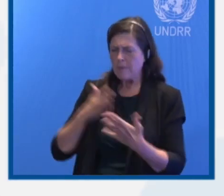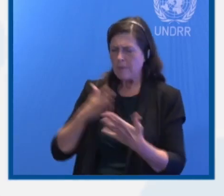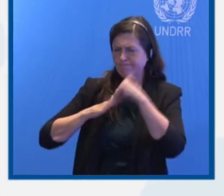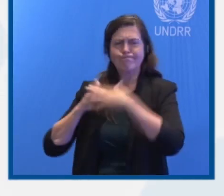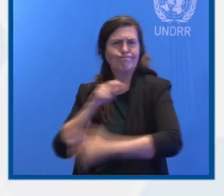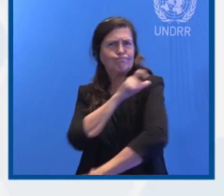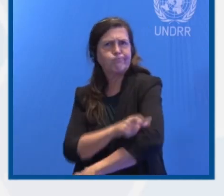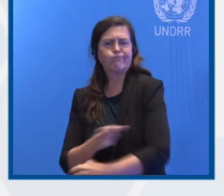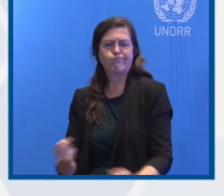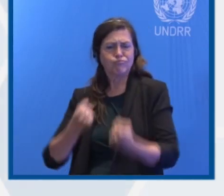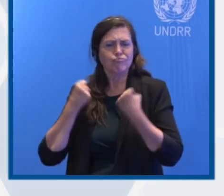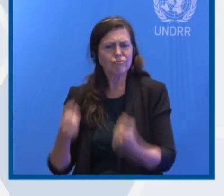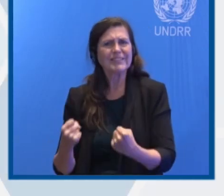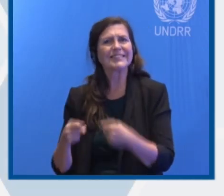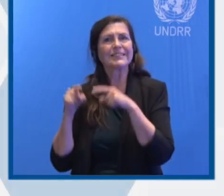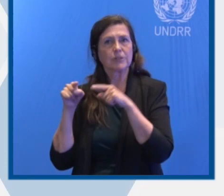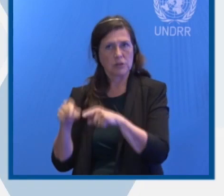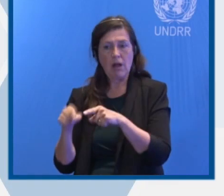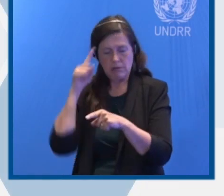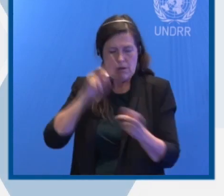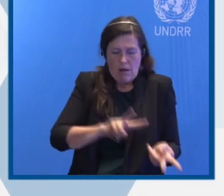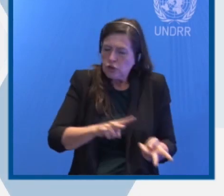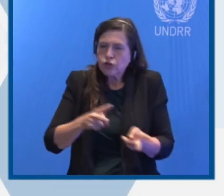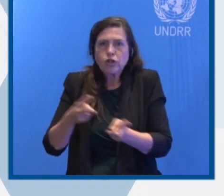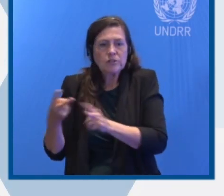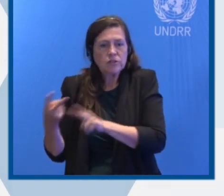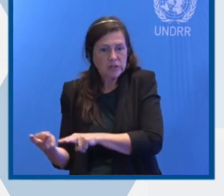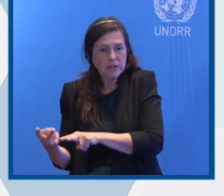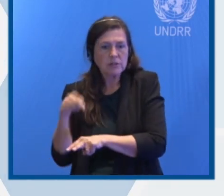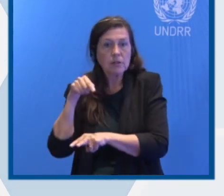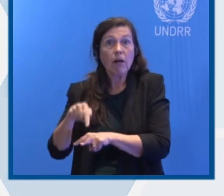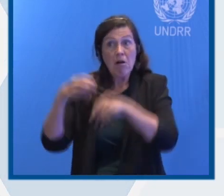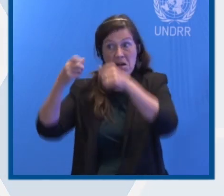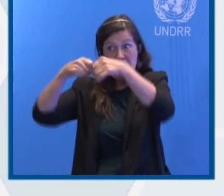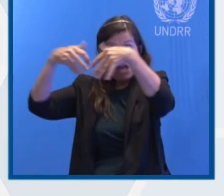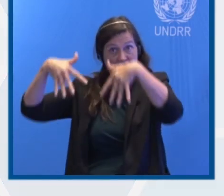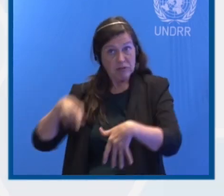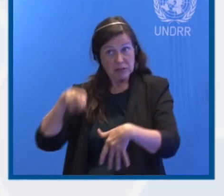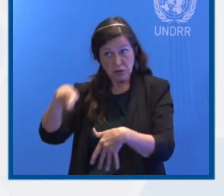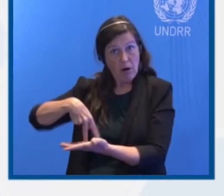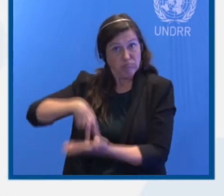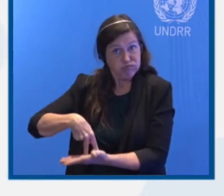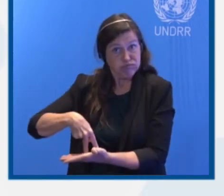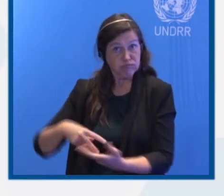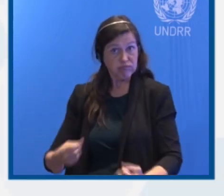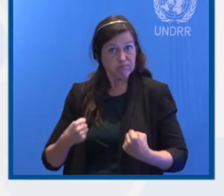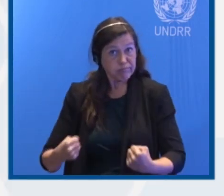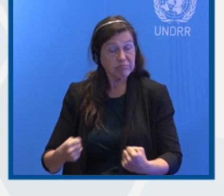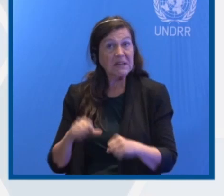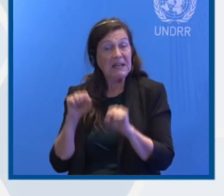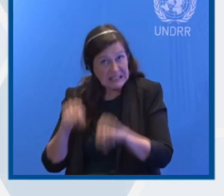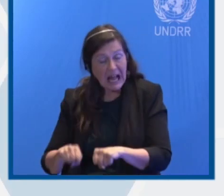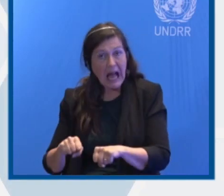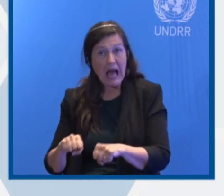risks? As you know, the infrastructure systems, the energy systems, transportation systems, they are transitioning at a very